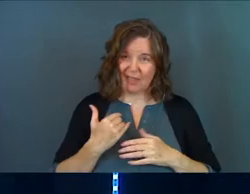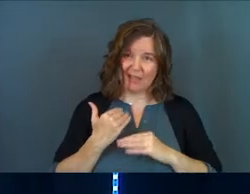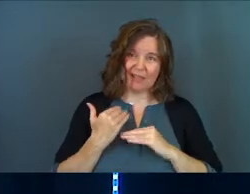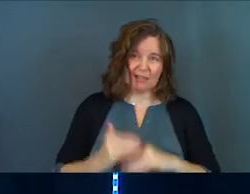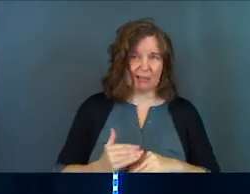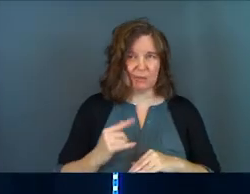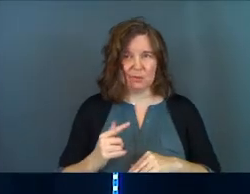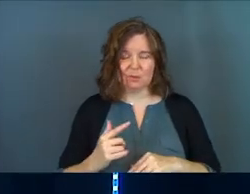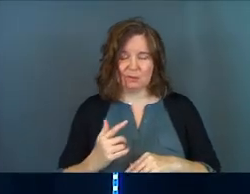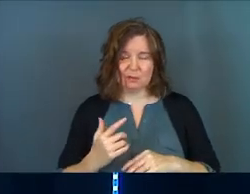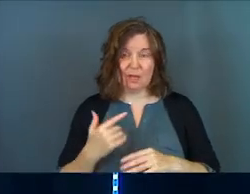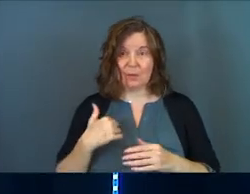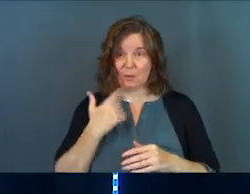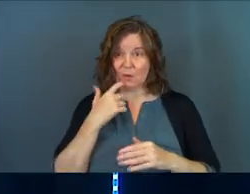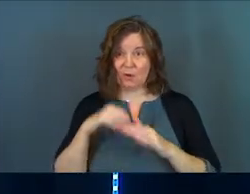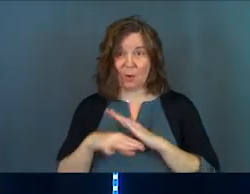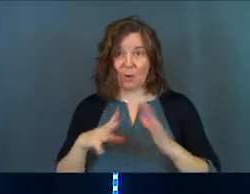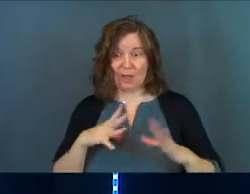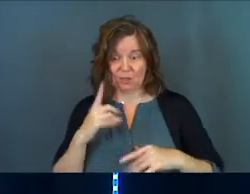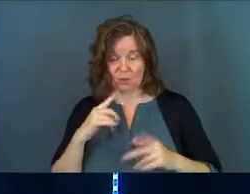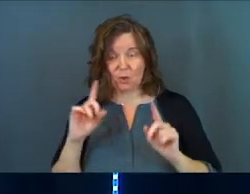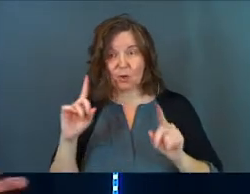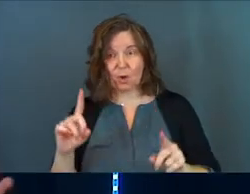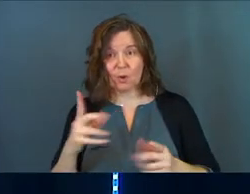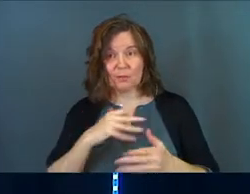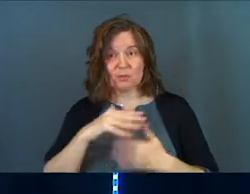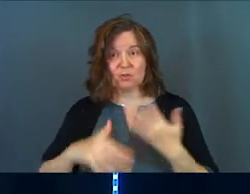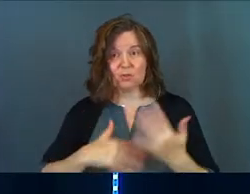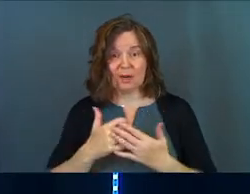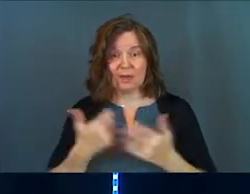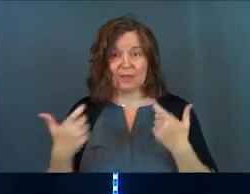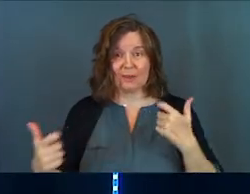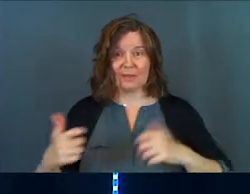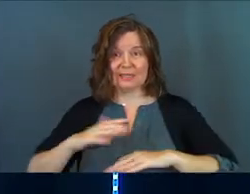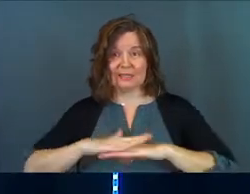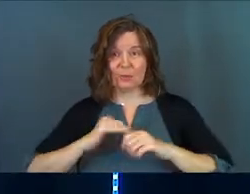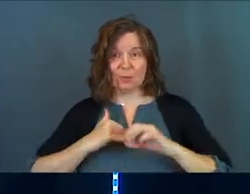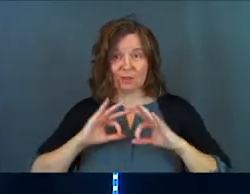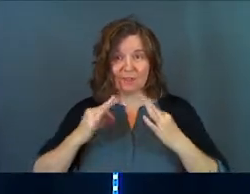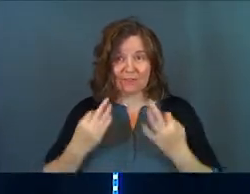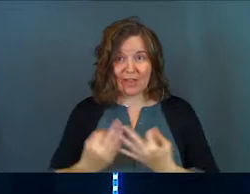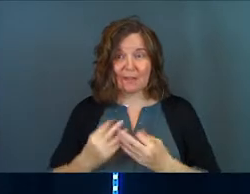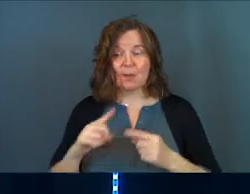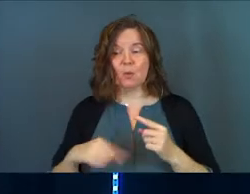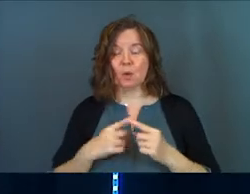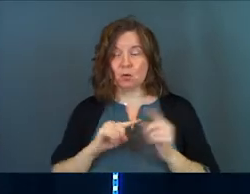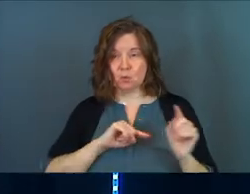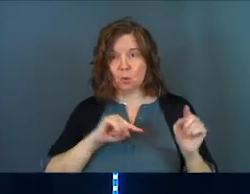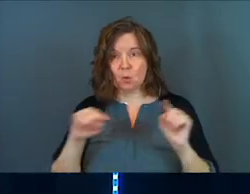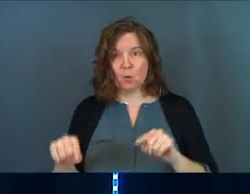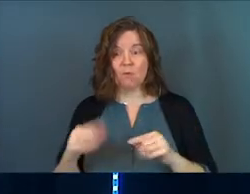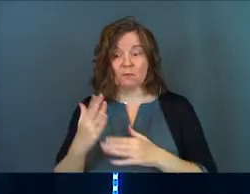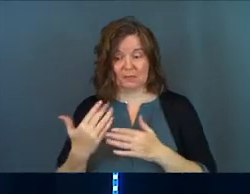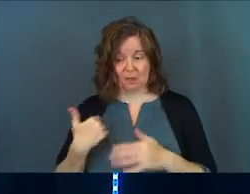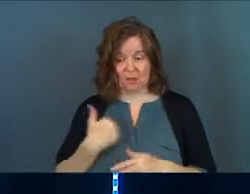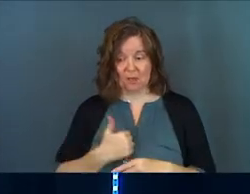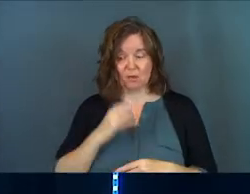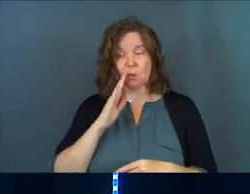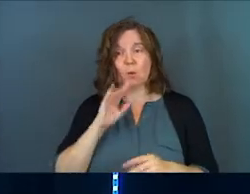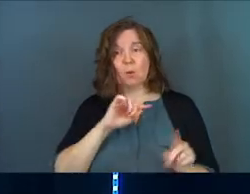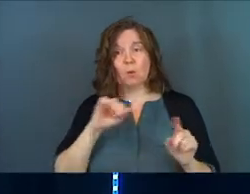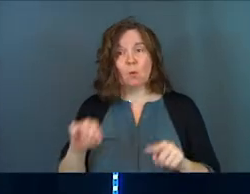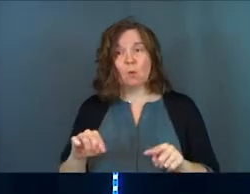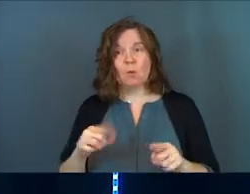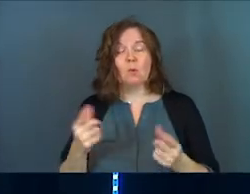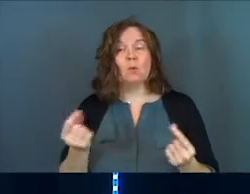And when, I mean, we're about to go into the holidays, right? Like you're going to go and you're going to be surrounded at the big table with your family. And when you go there, for some of us, you're going to